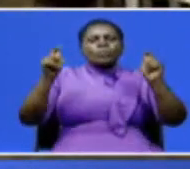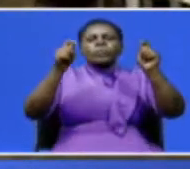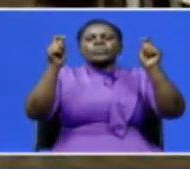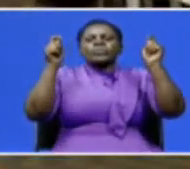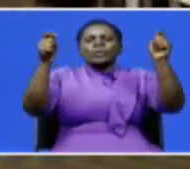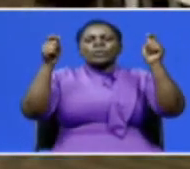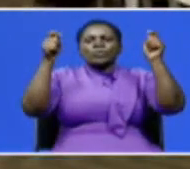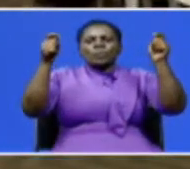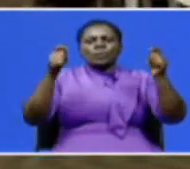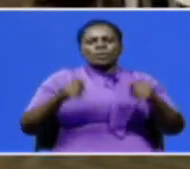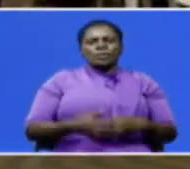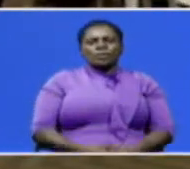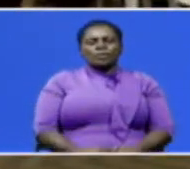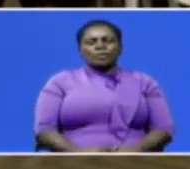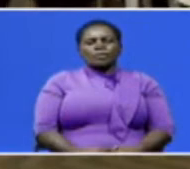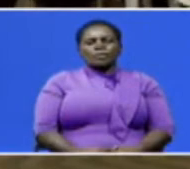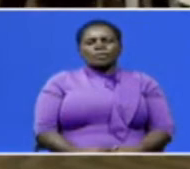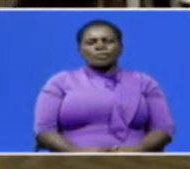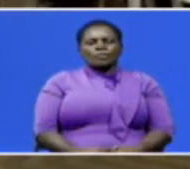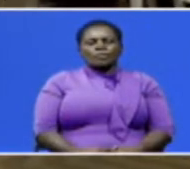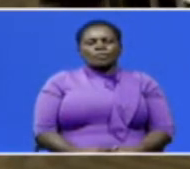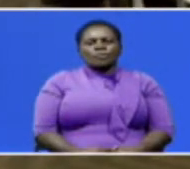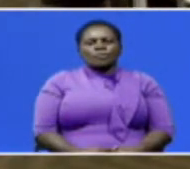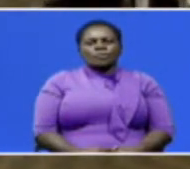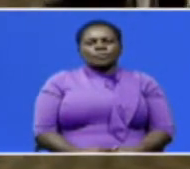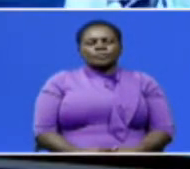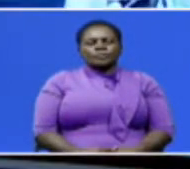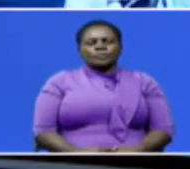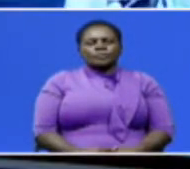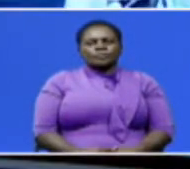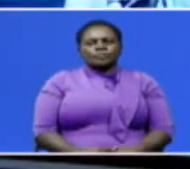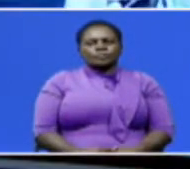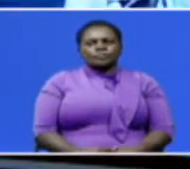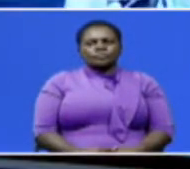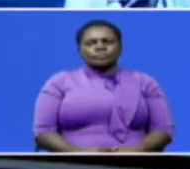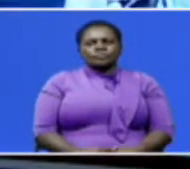Beldin Waliaula, KTN News.